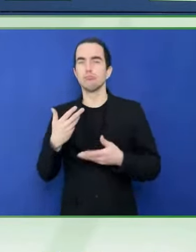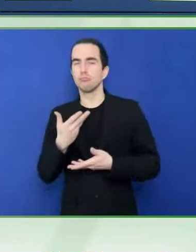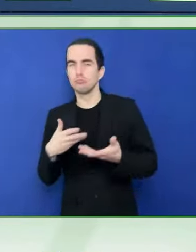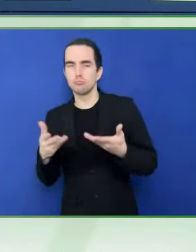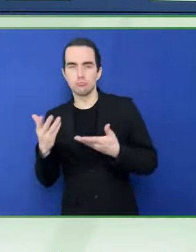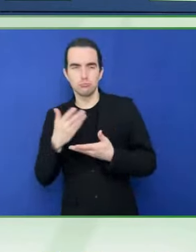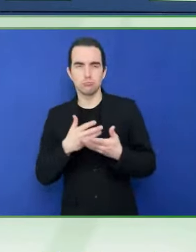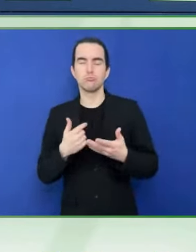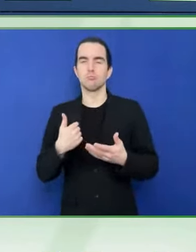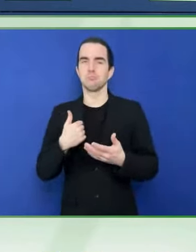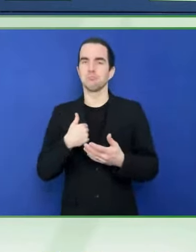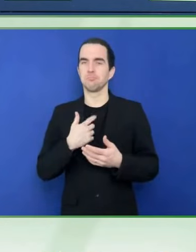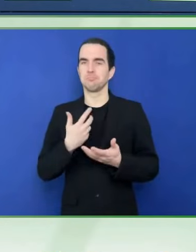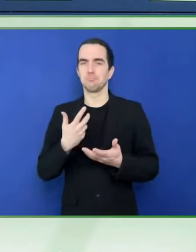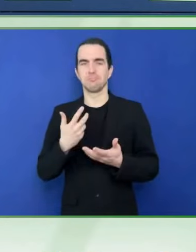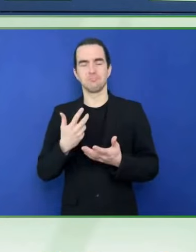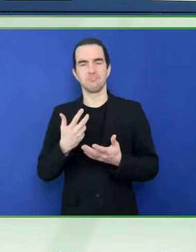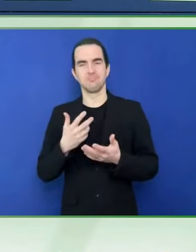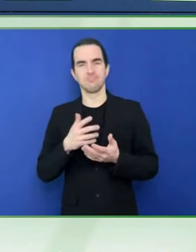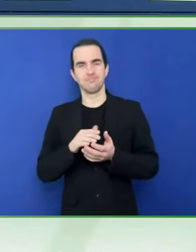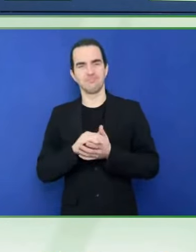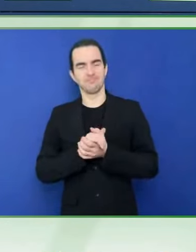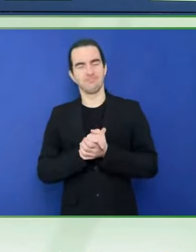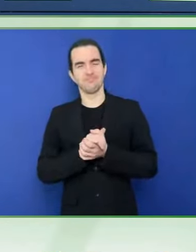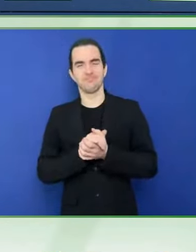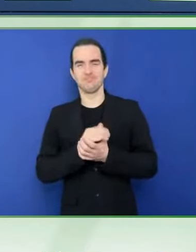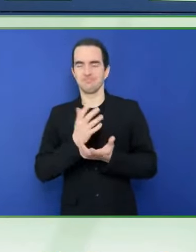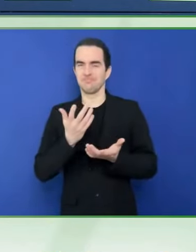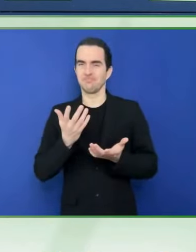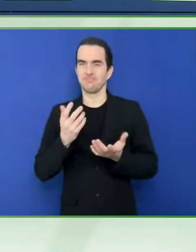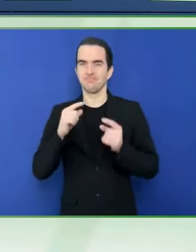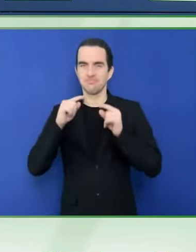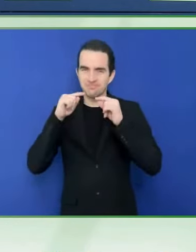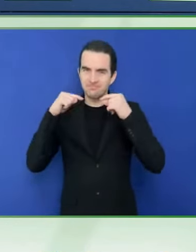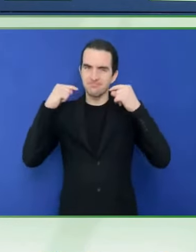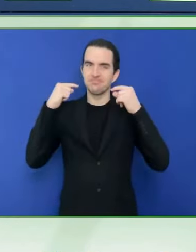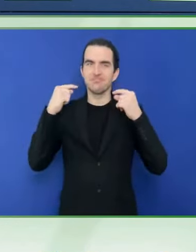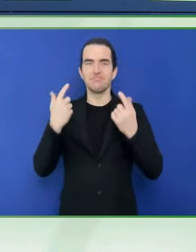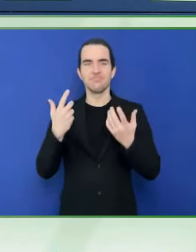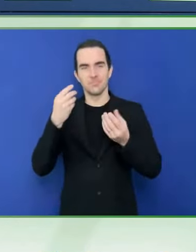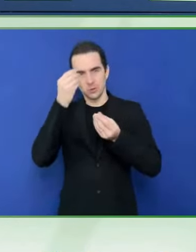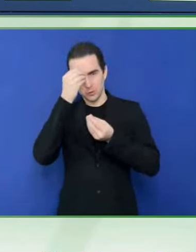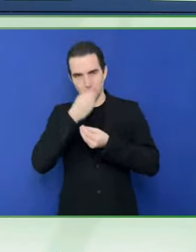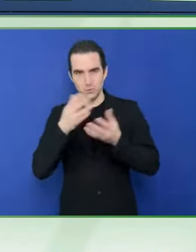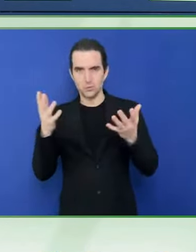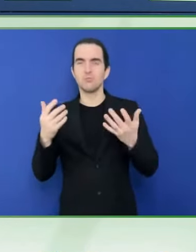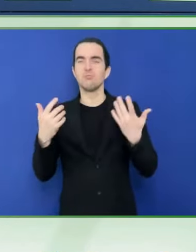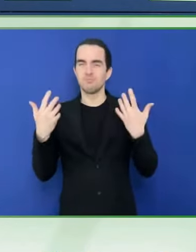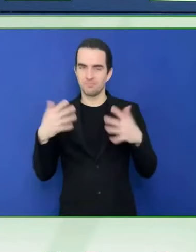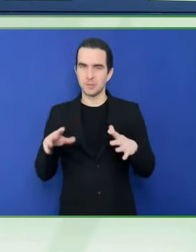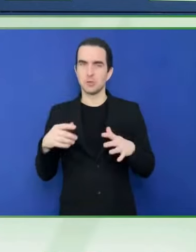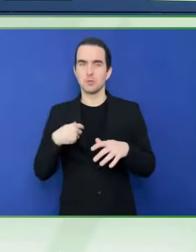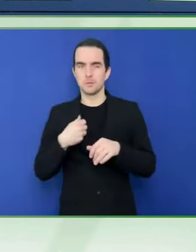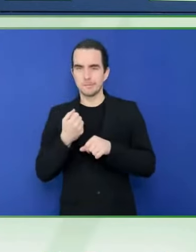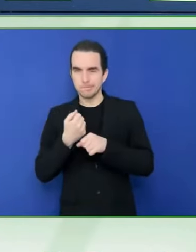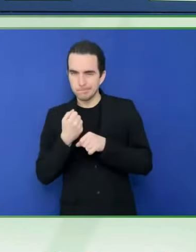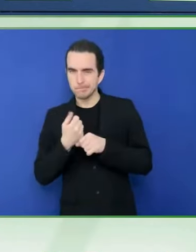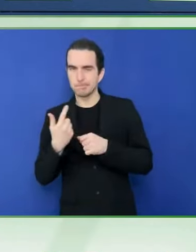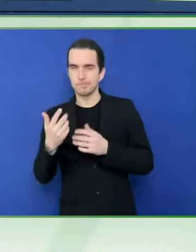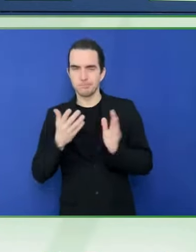of Polish railways were old trains with a very high